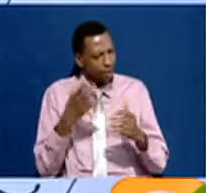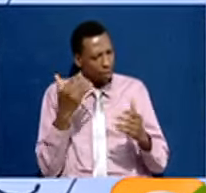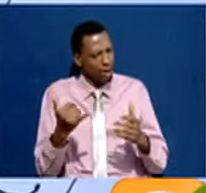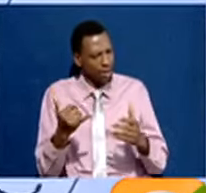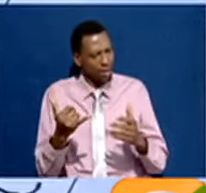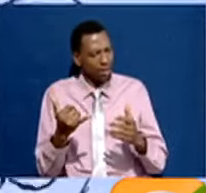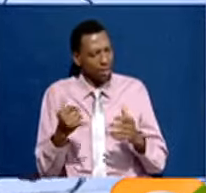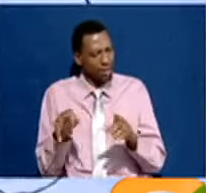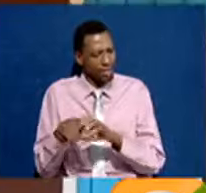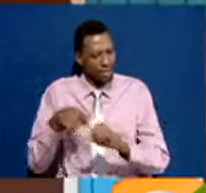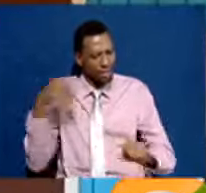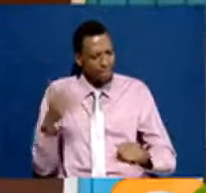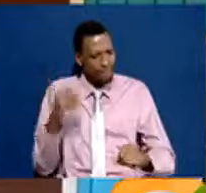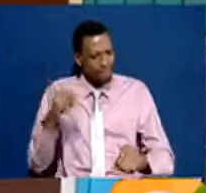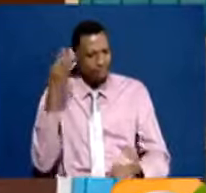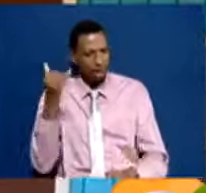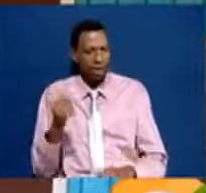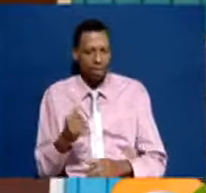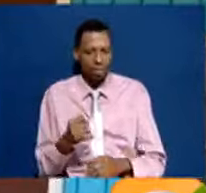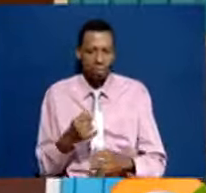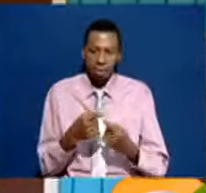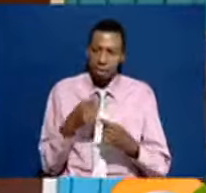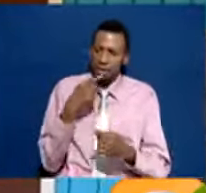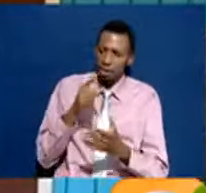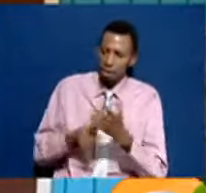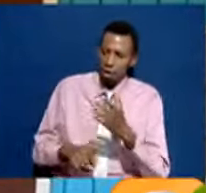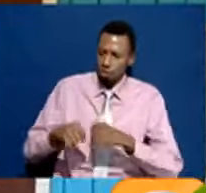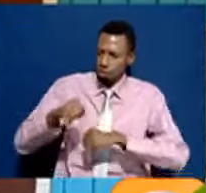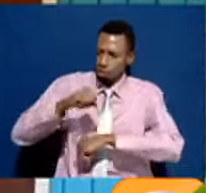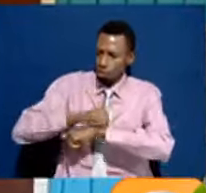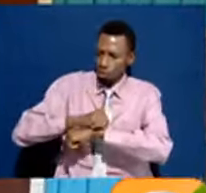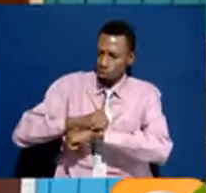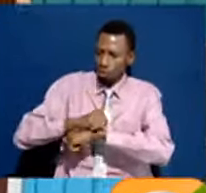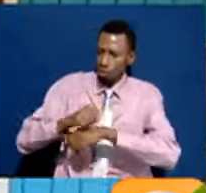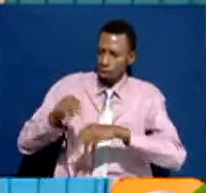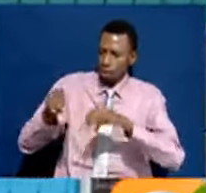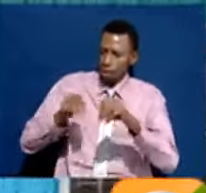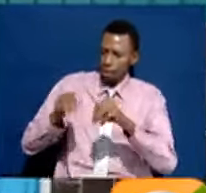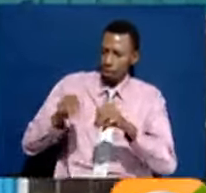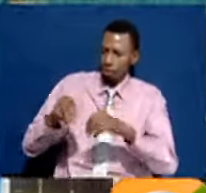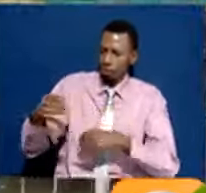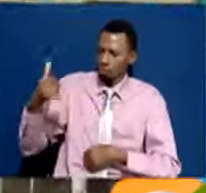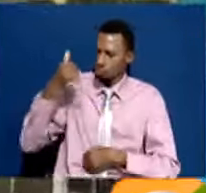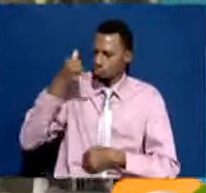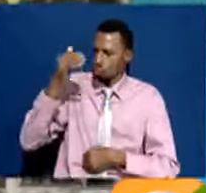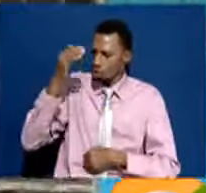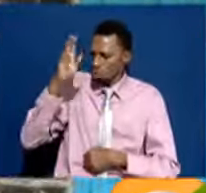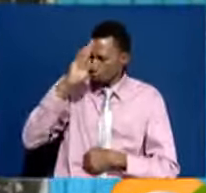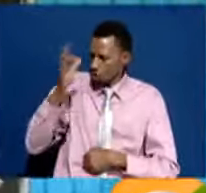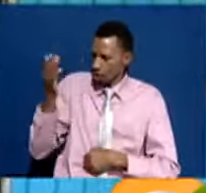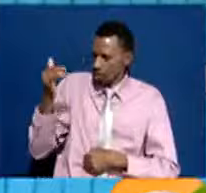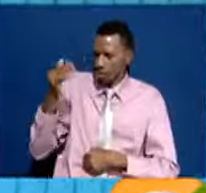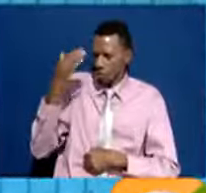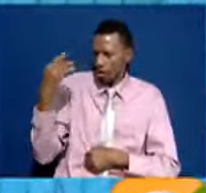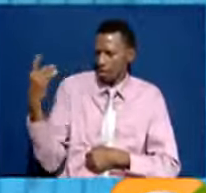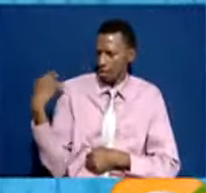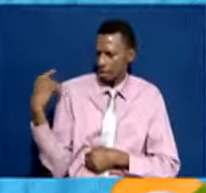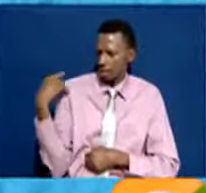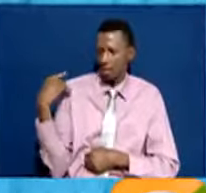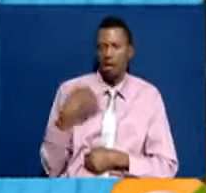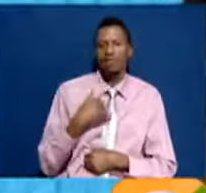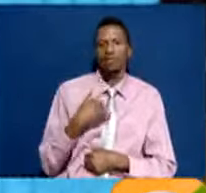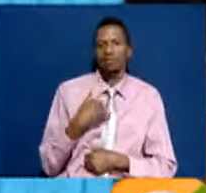claims that the school's management called the police on her for causing disturbance in the school compound. She and her daughter